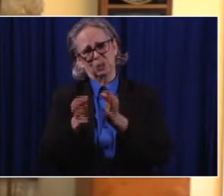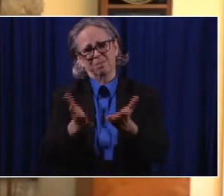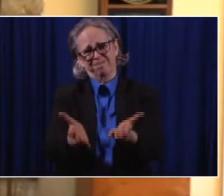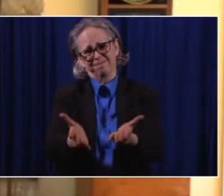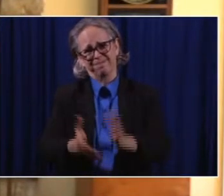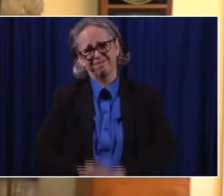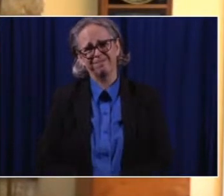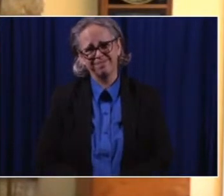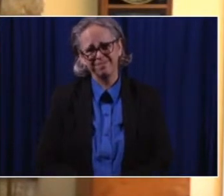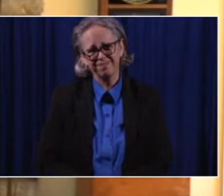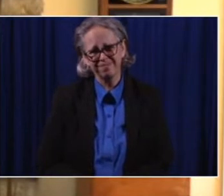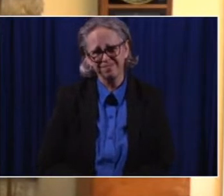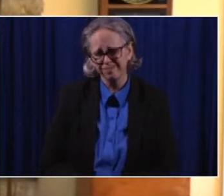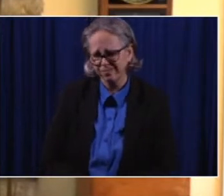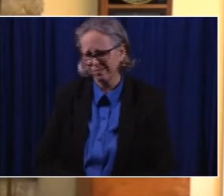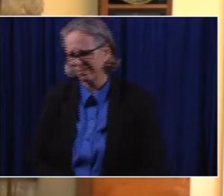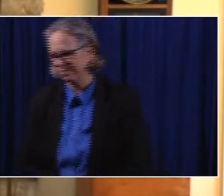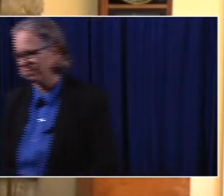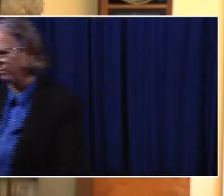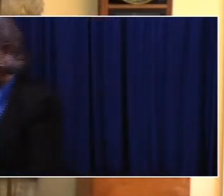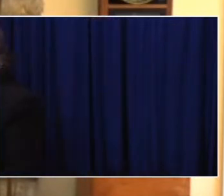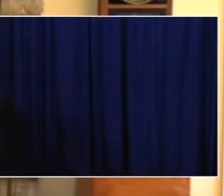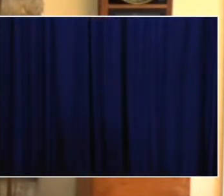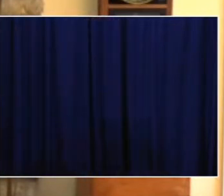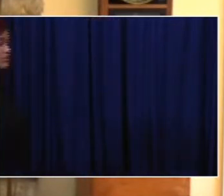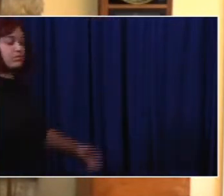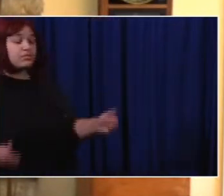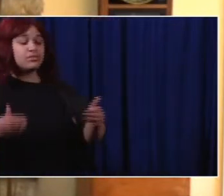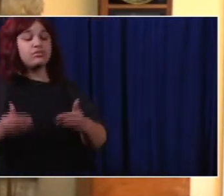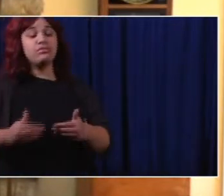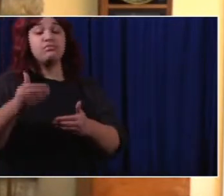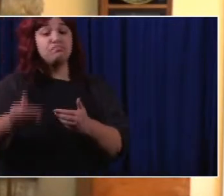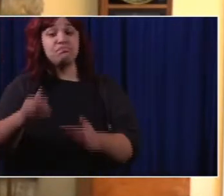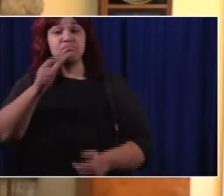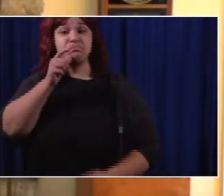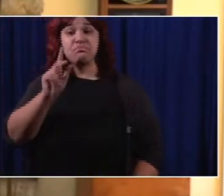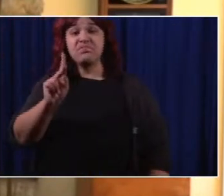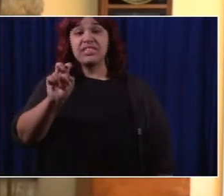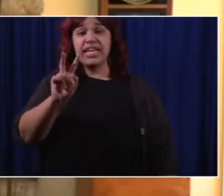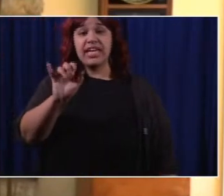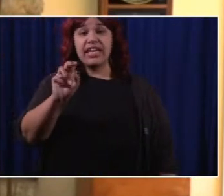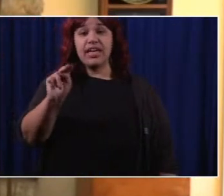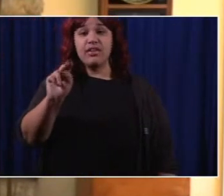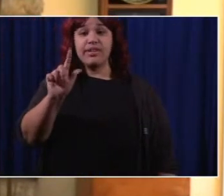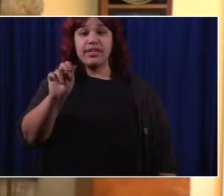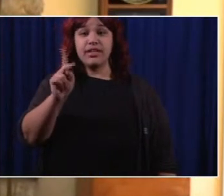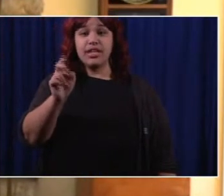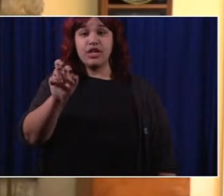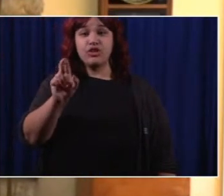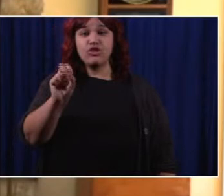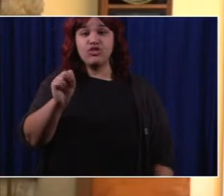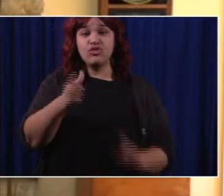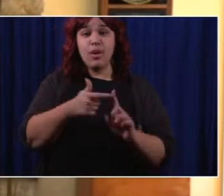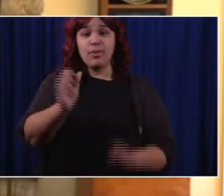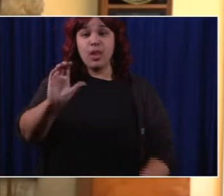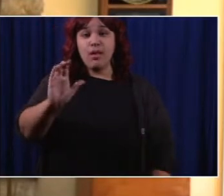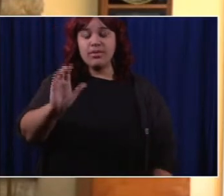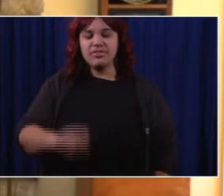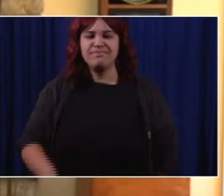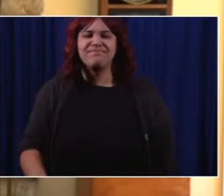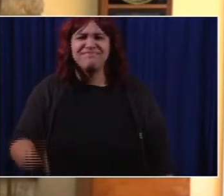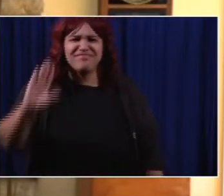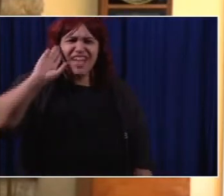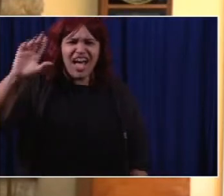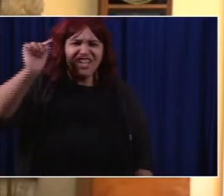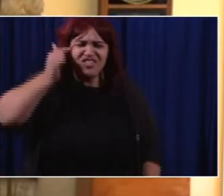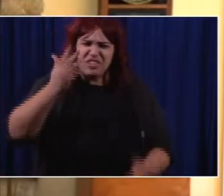Next question is from Kevin Landers at WBNS in Columbus. Hello, Governor. Kevin. Thank you for for